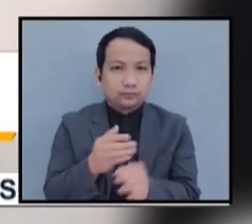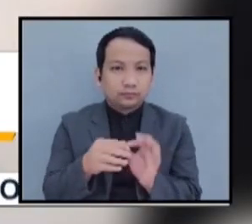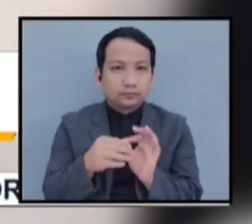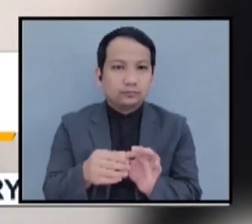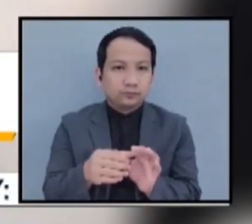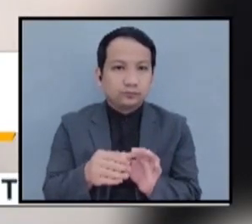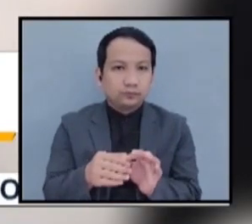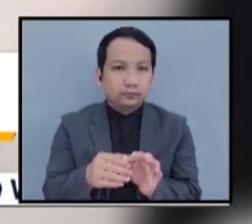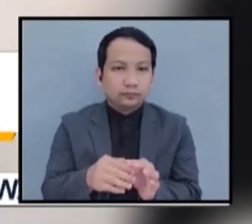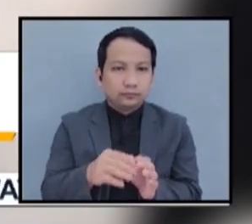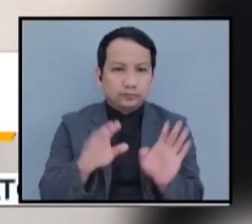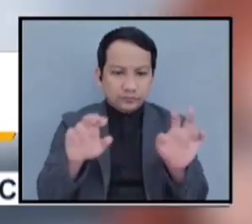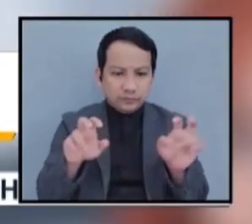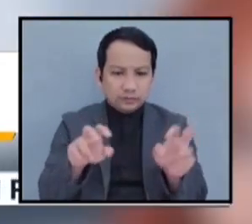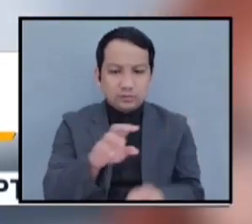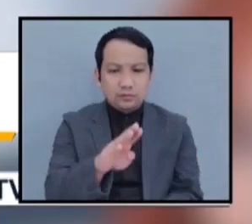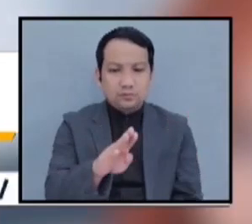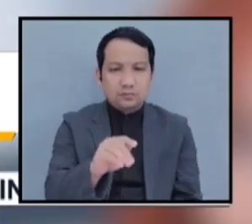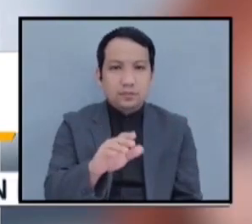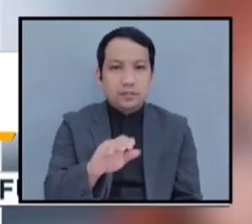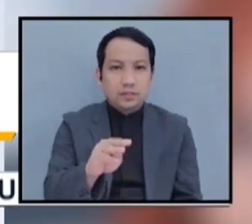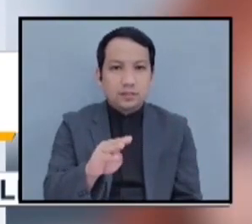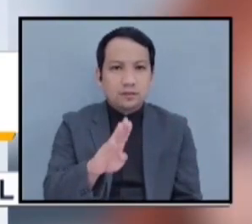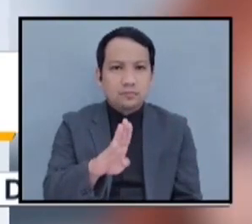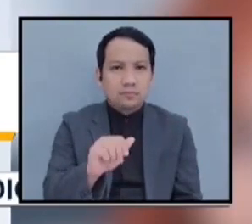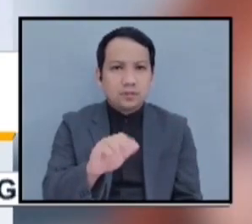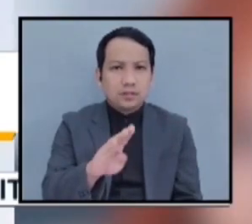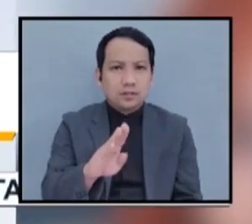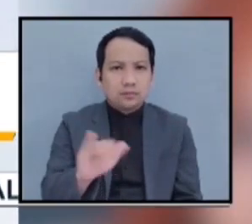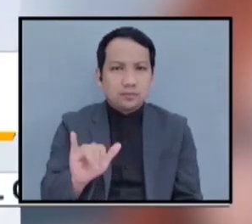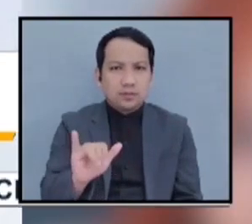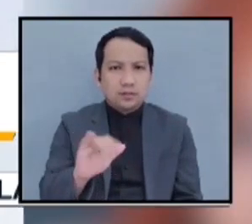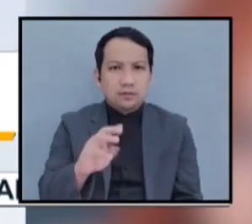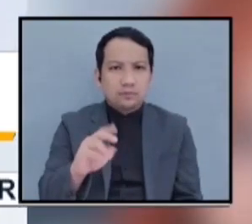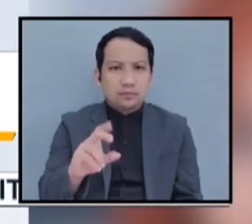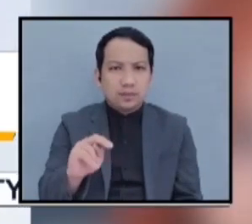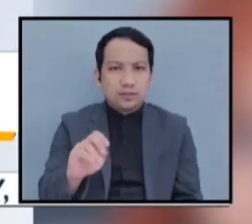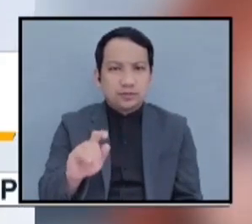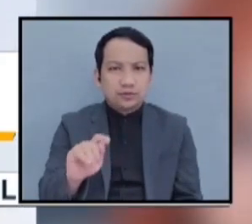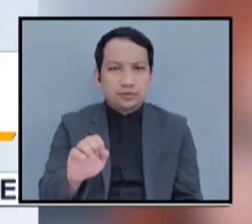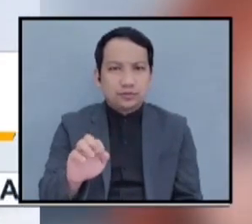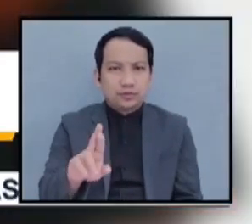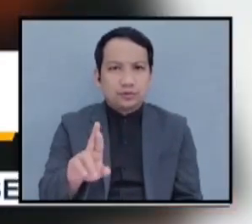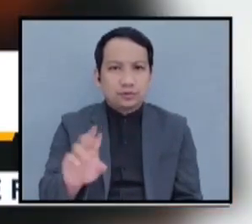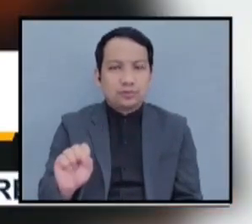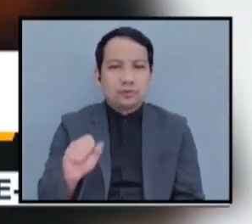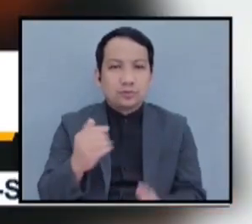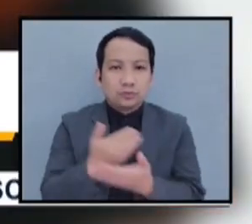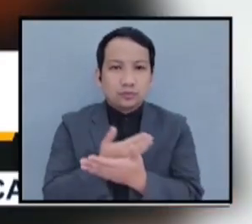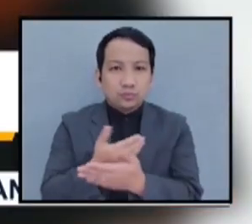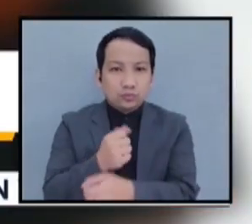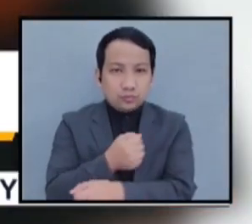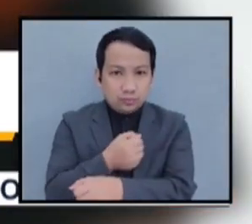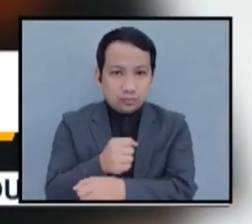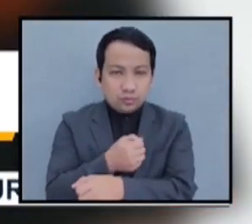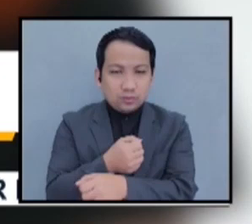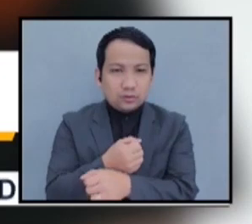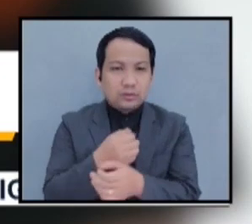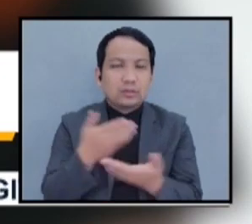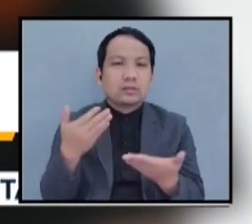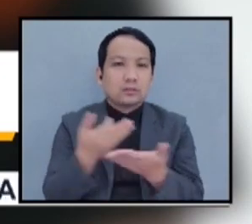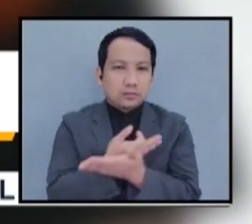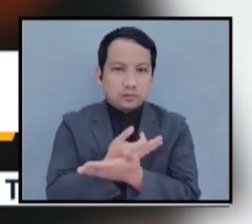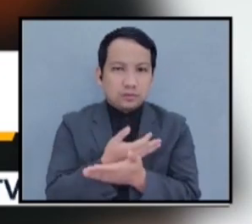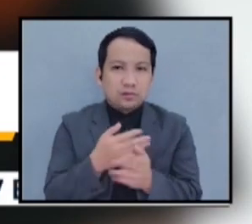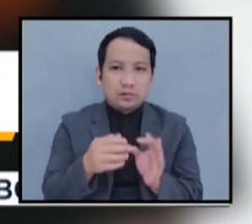BabyMonster sa darating na February 1st. Inilarawan niya na sabing single bilang fresh at bago para